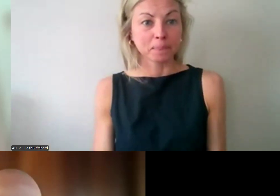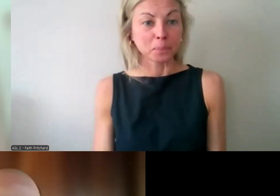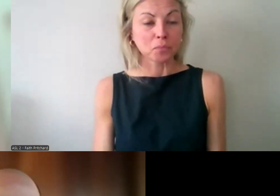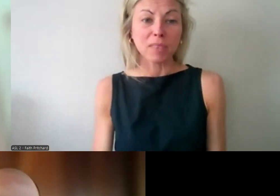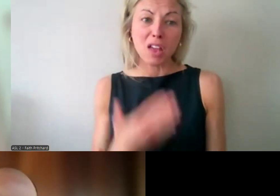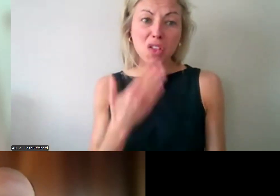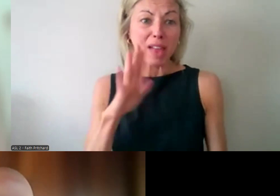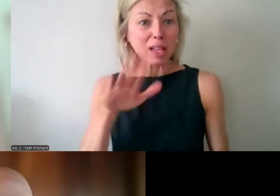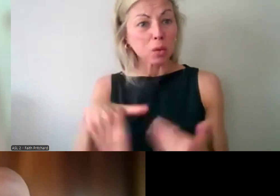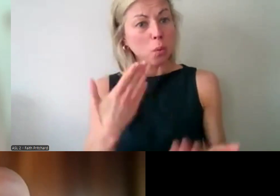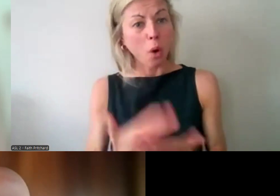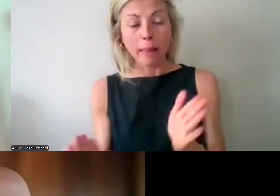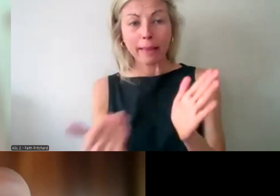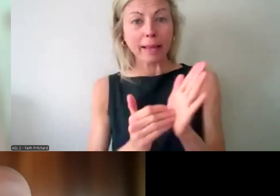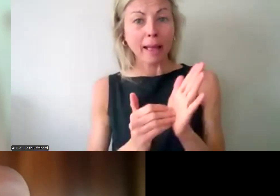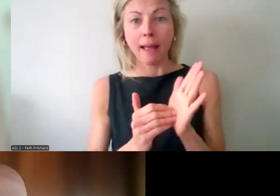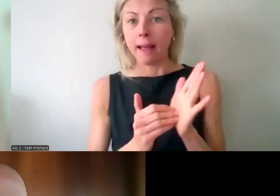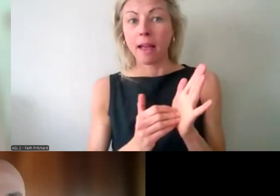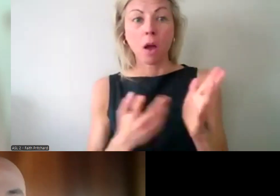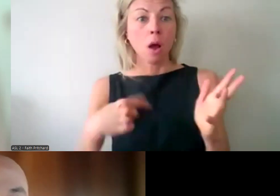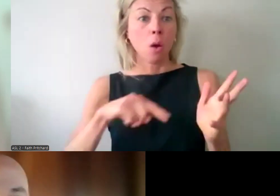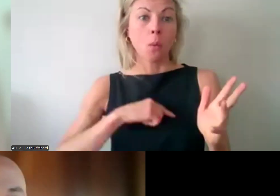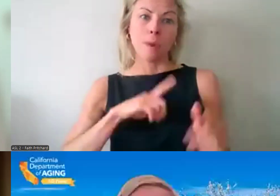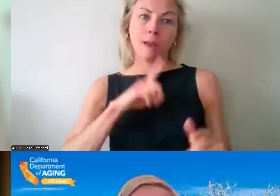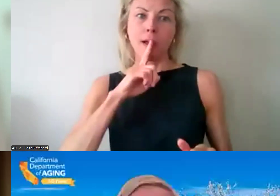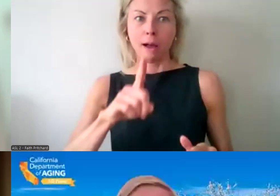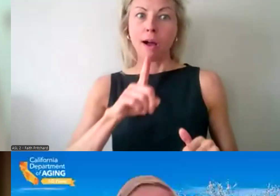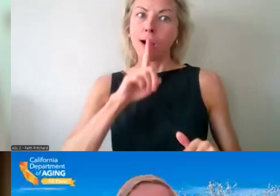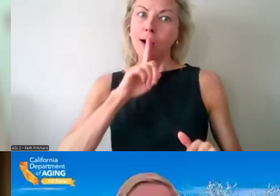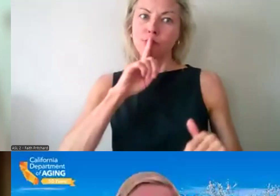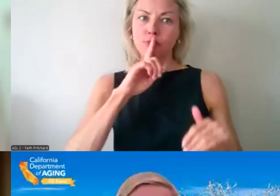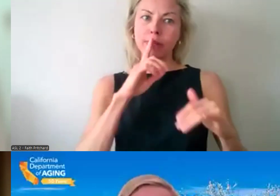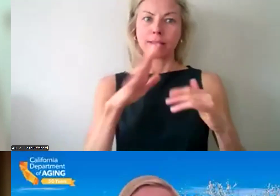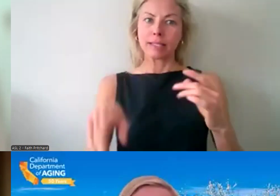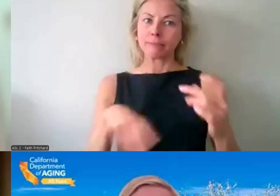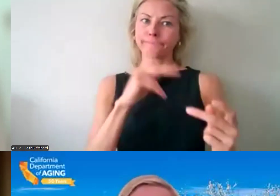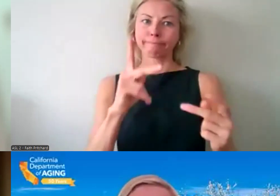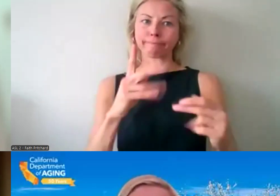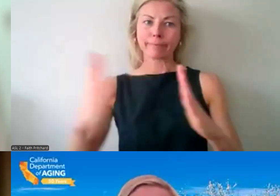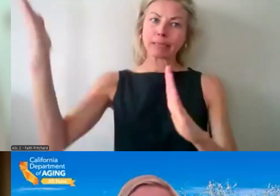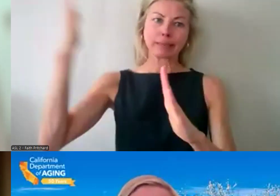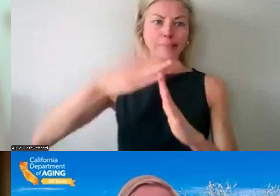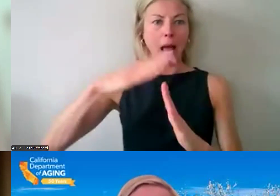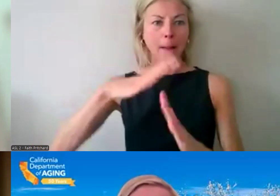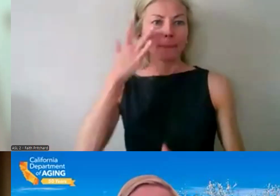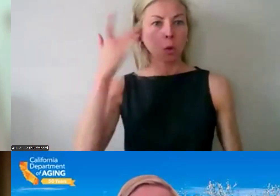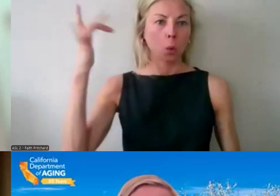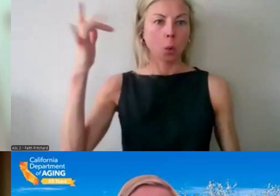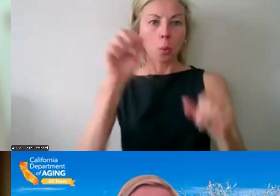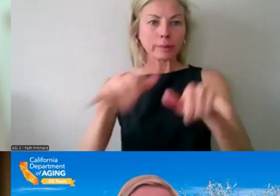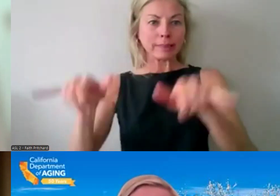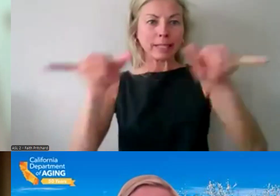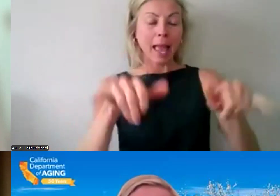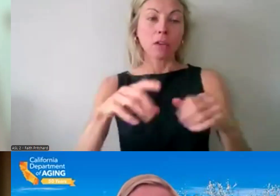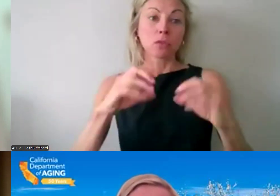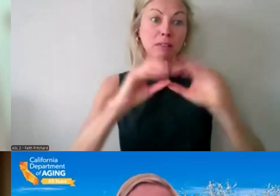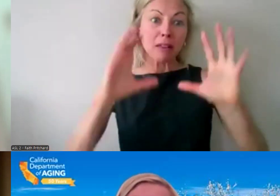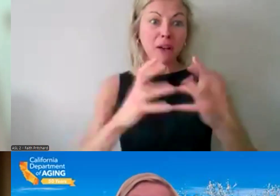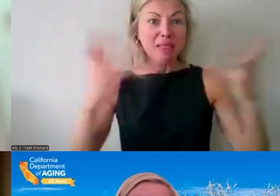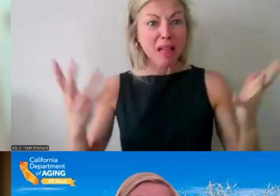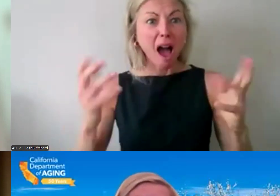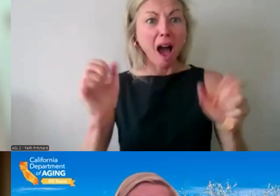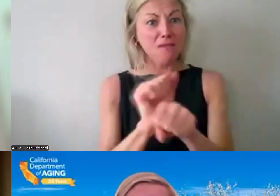Thank you all again. And we are the gold standard, all of us, our collective work, and clearly a lot of work has gone